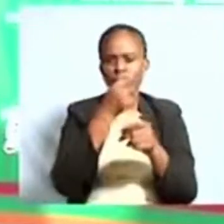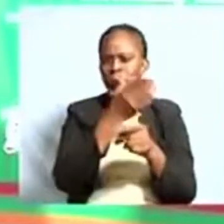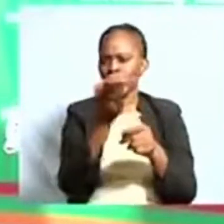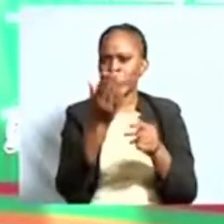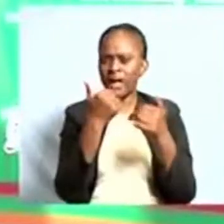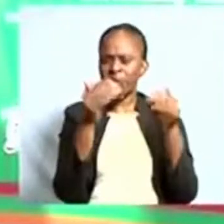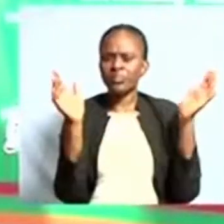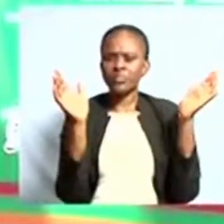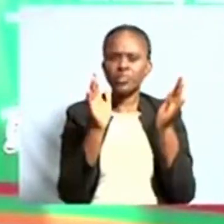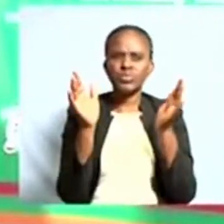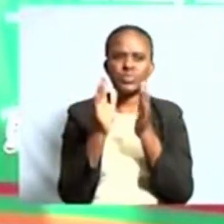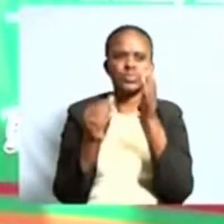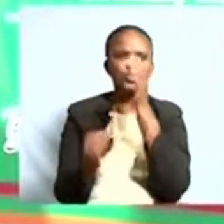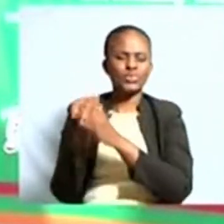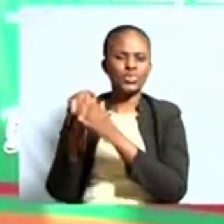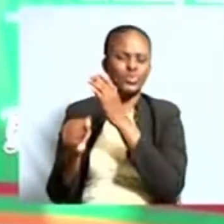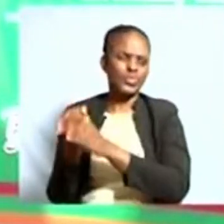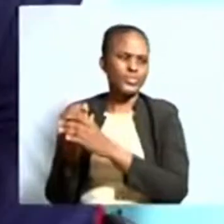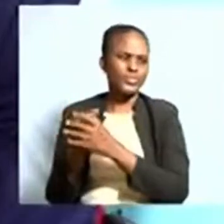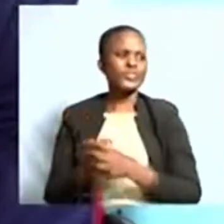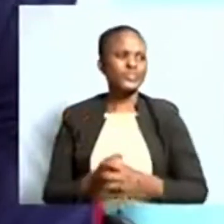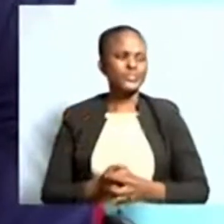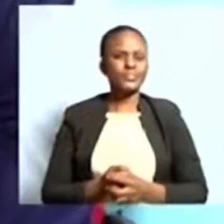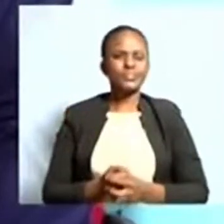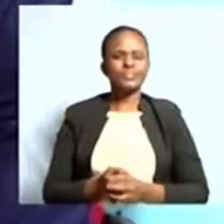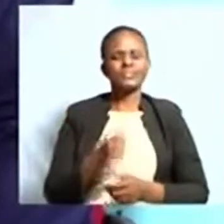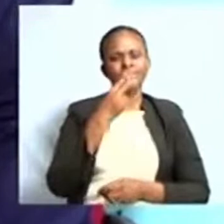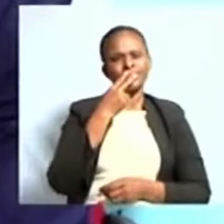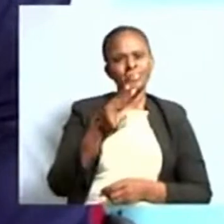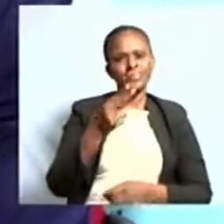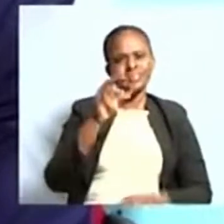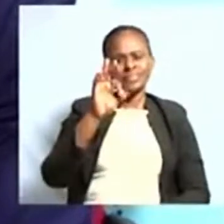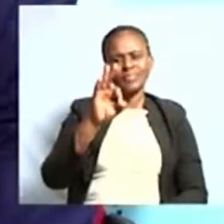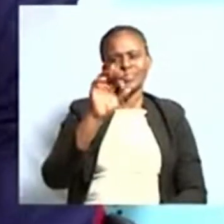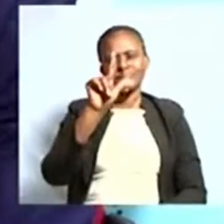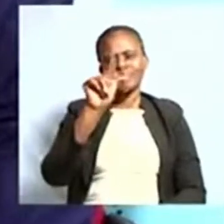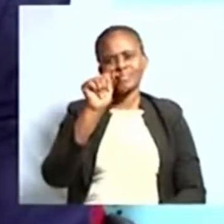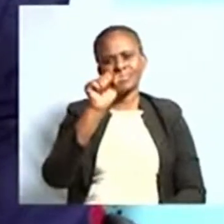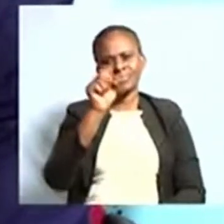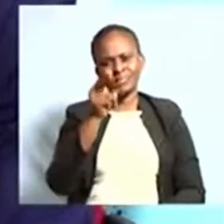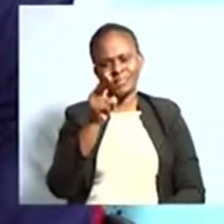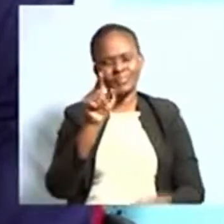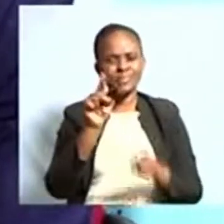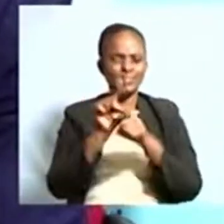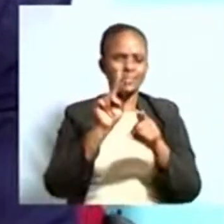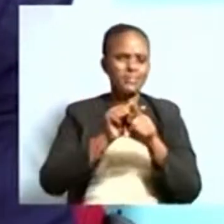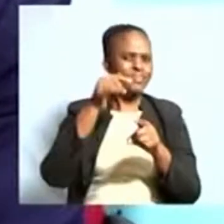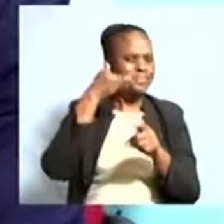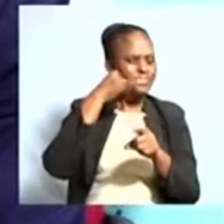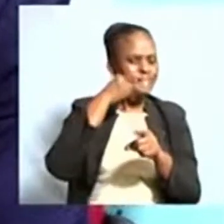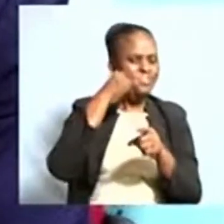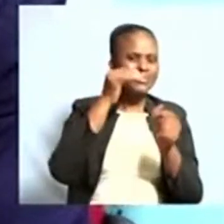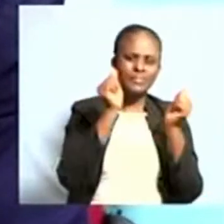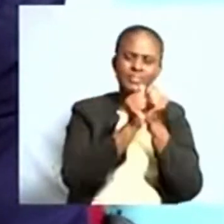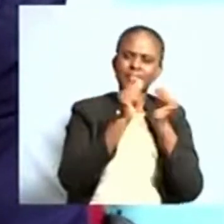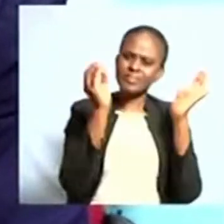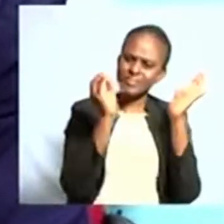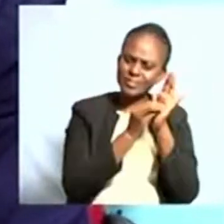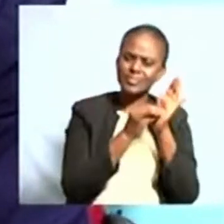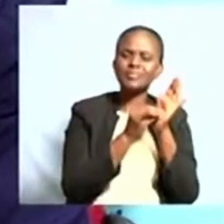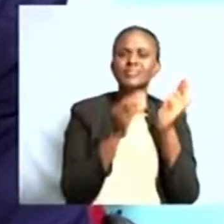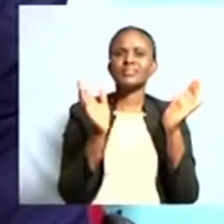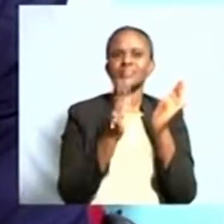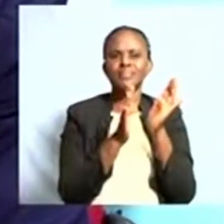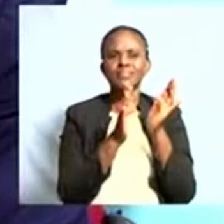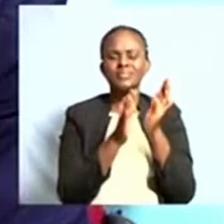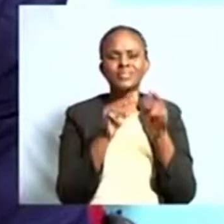mantembas, we see them and we load music on flashes and on phones. Exactly. a price attached to that. That's